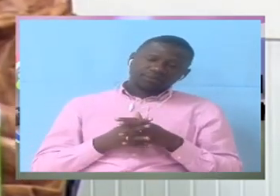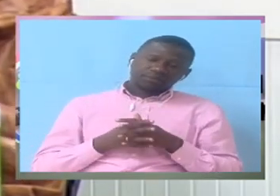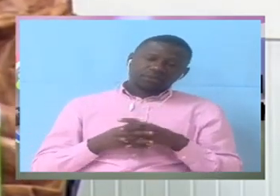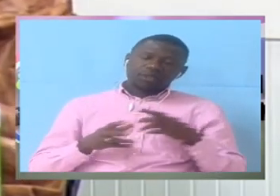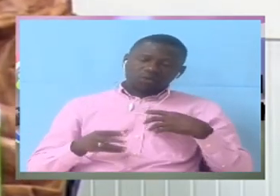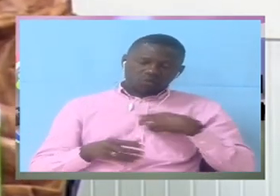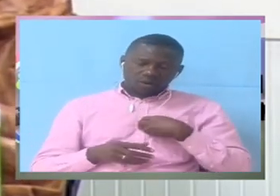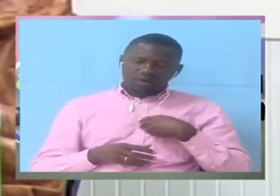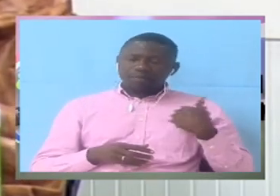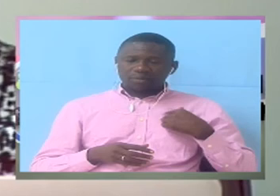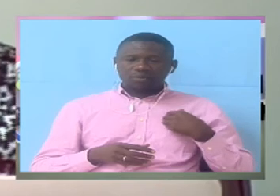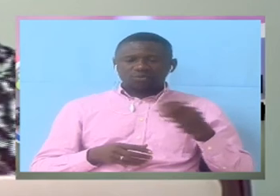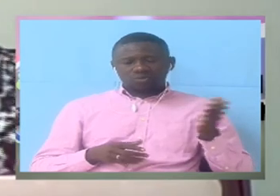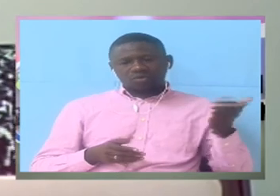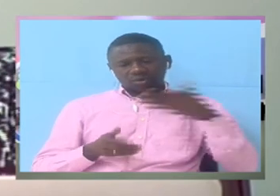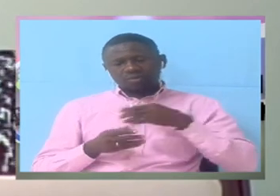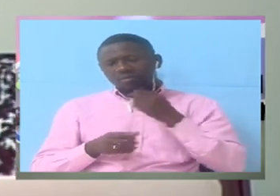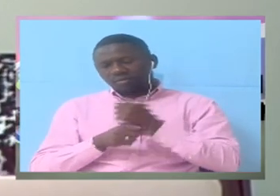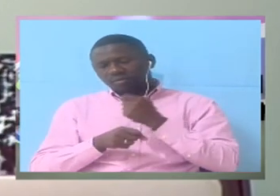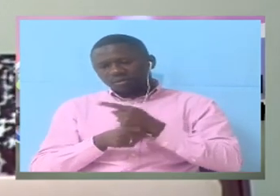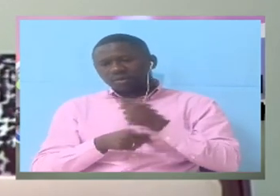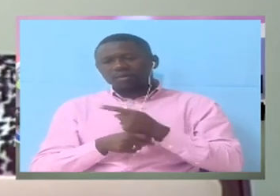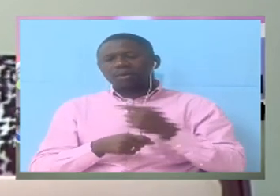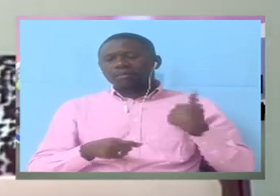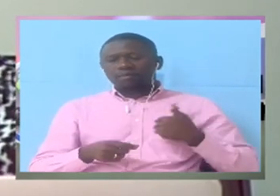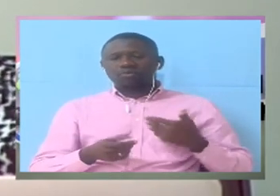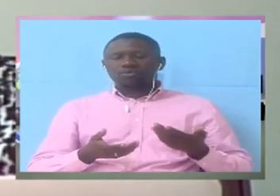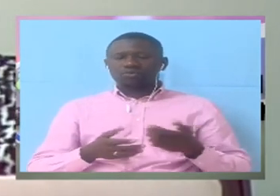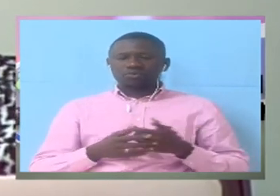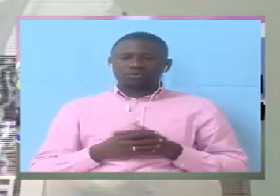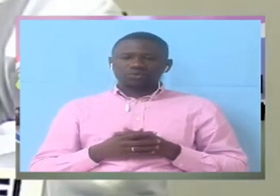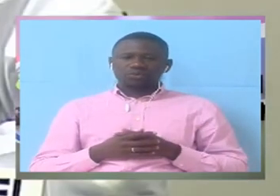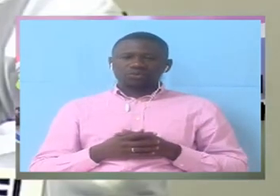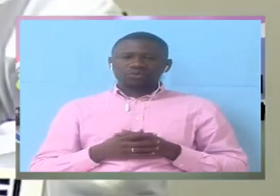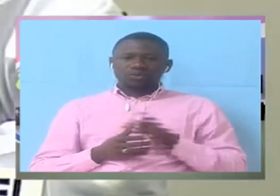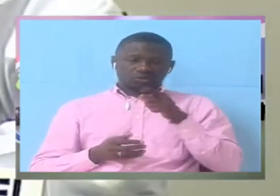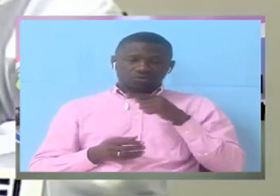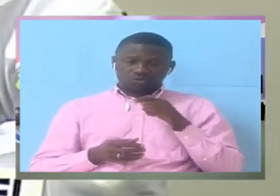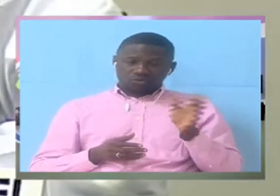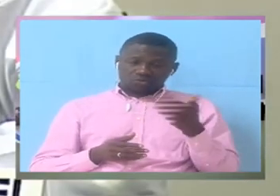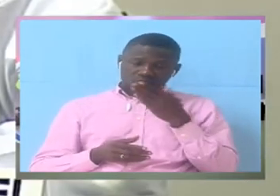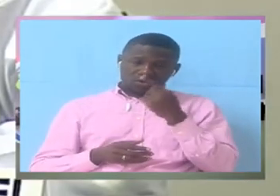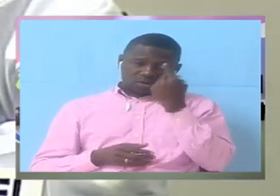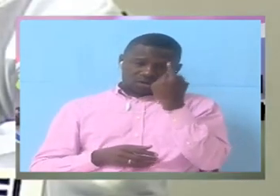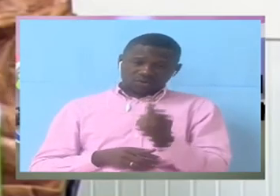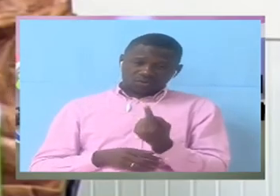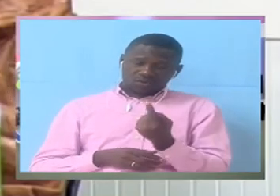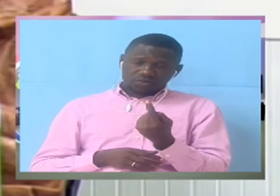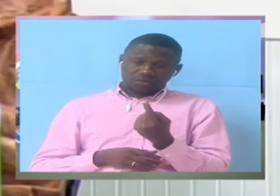he wants people who should be Gambians. Did you go alone?